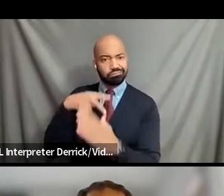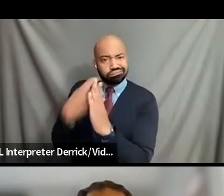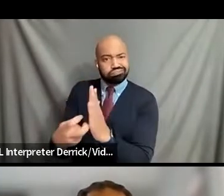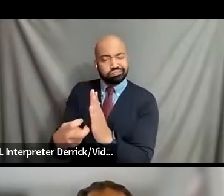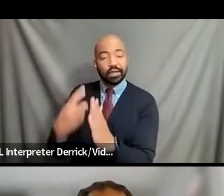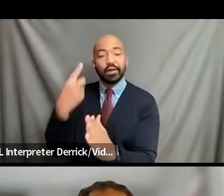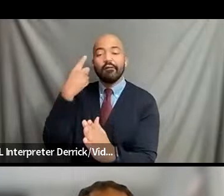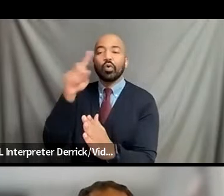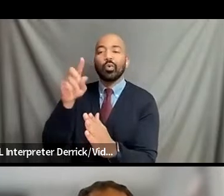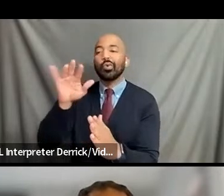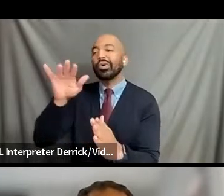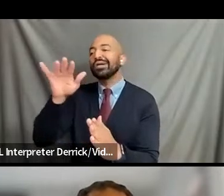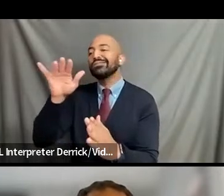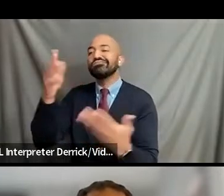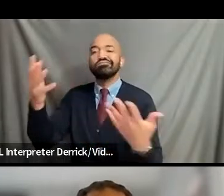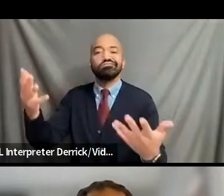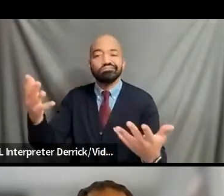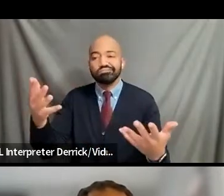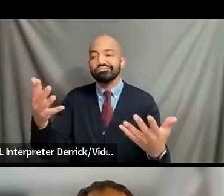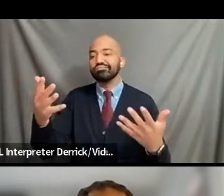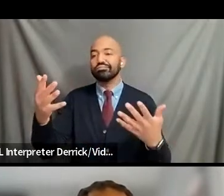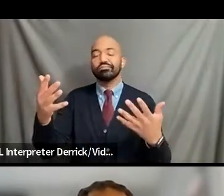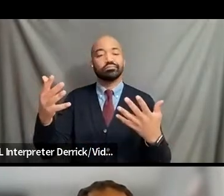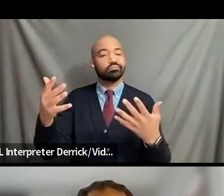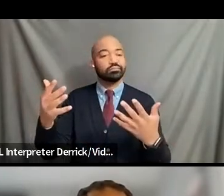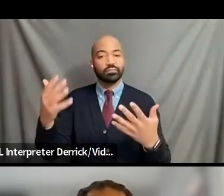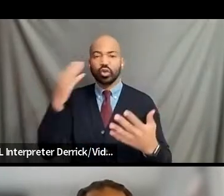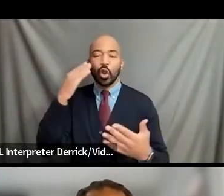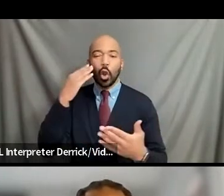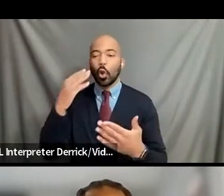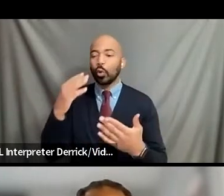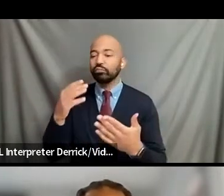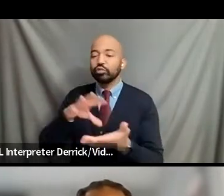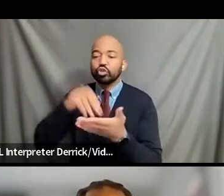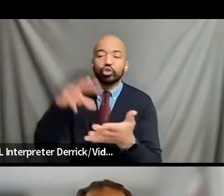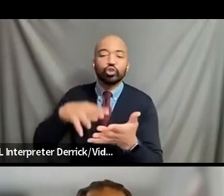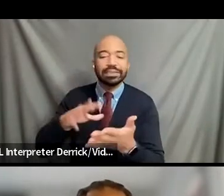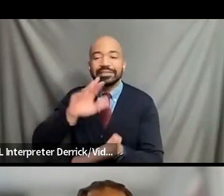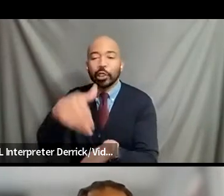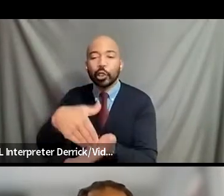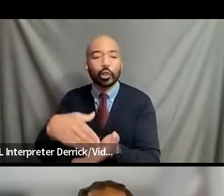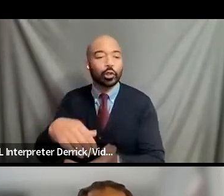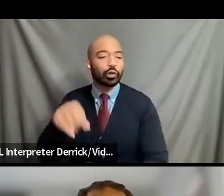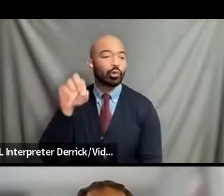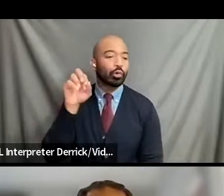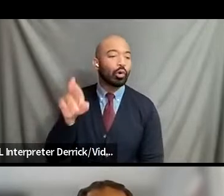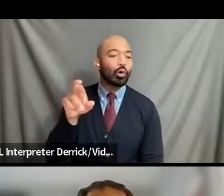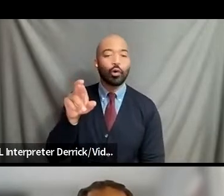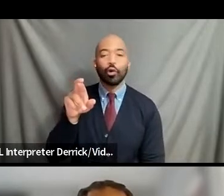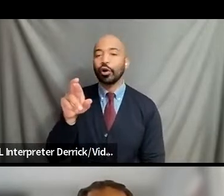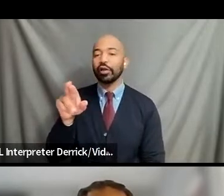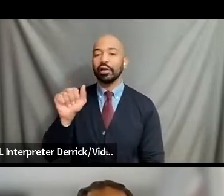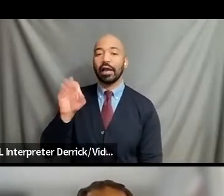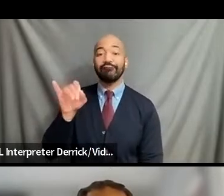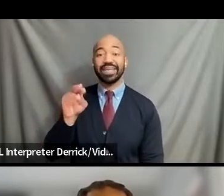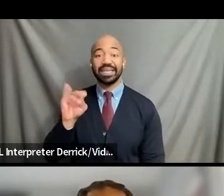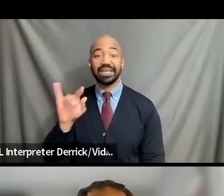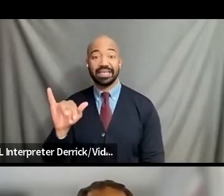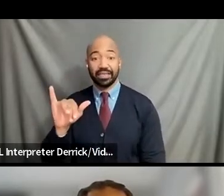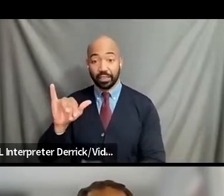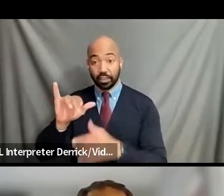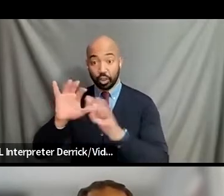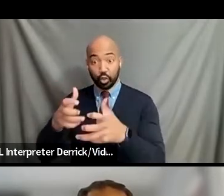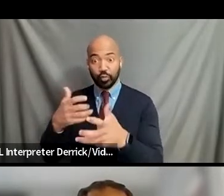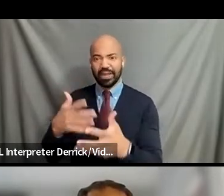from, say, an AFAM center or a affinity group that you might be able to plug